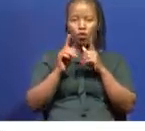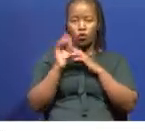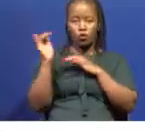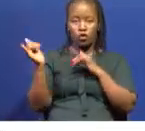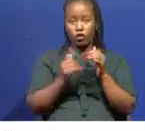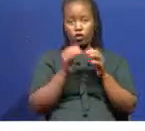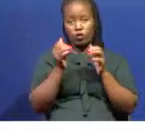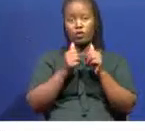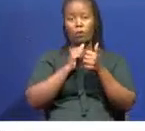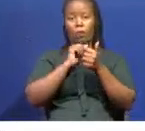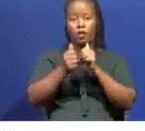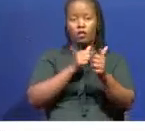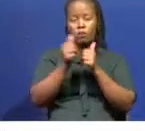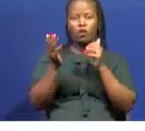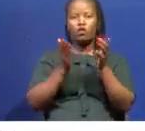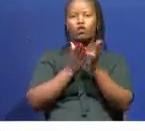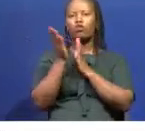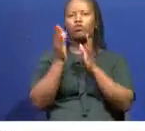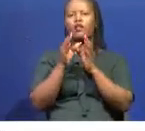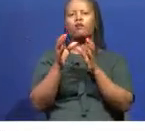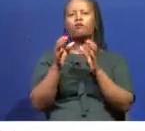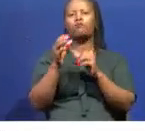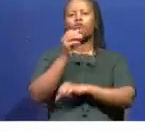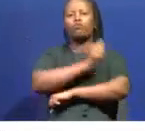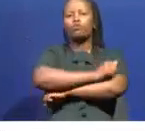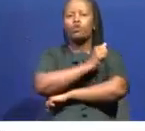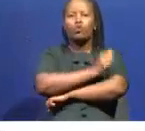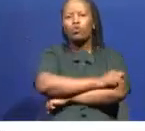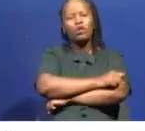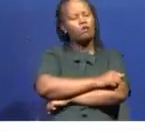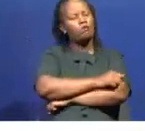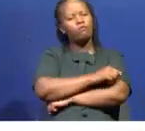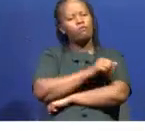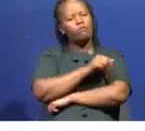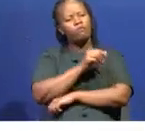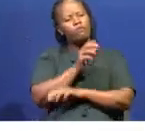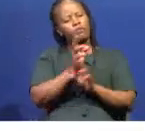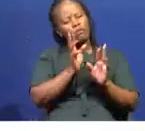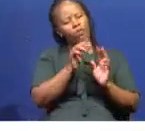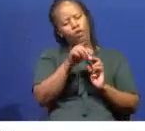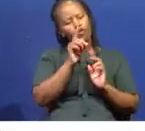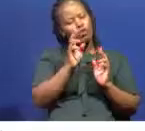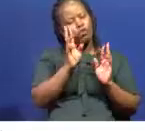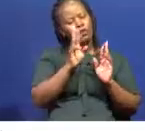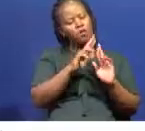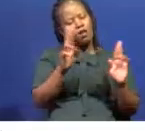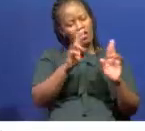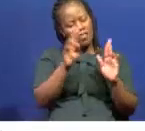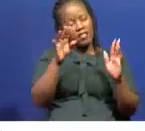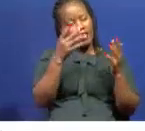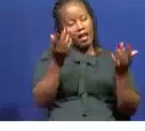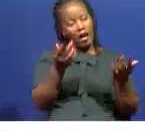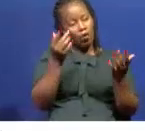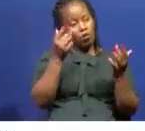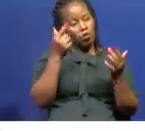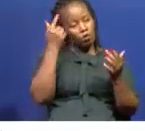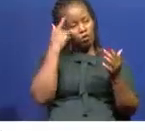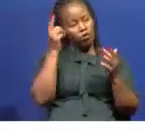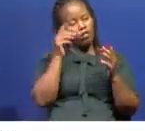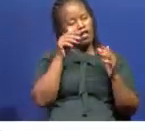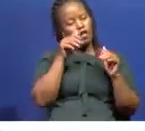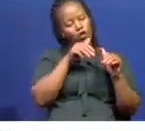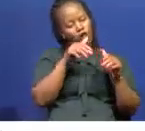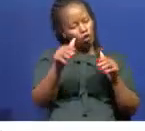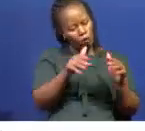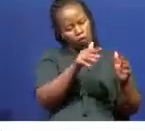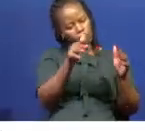Rose Naliaka Golf Academy. How did this prepare you for the for these opportunities? How